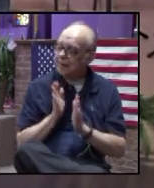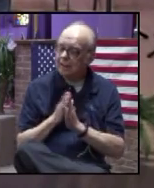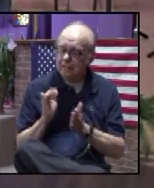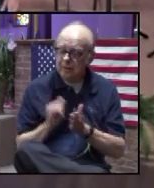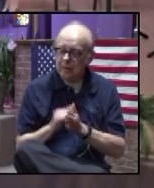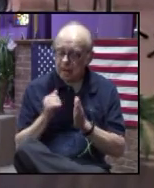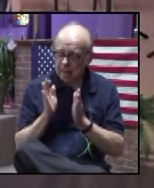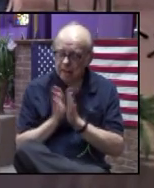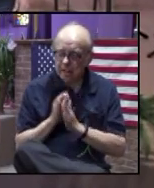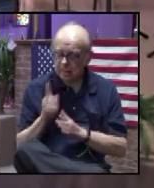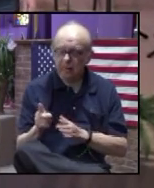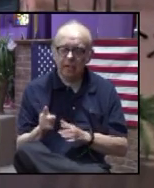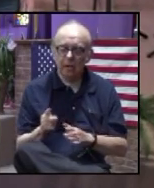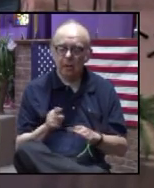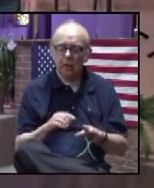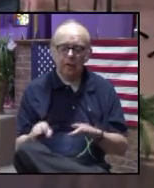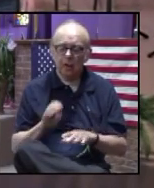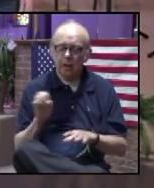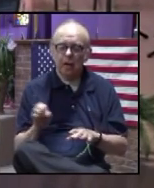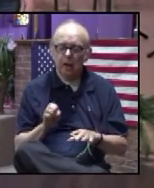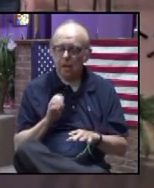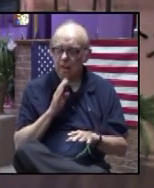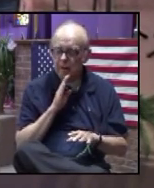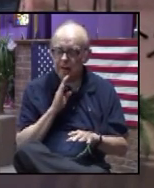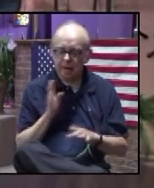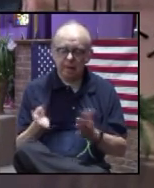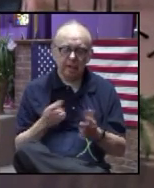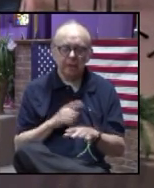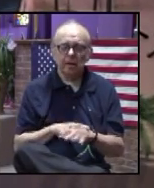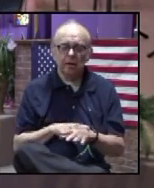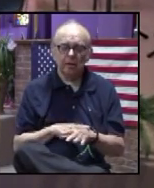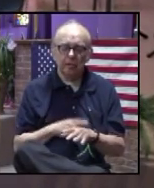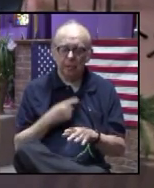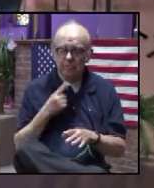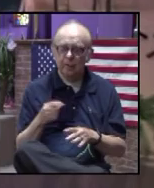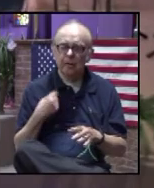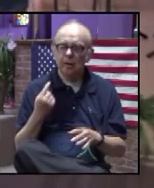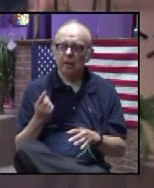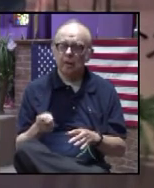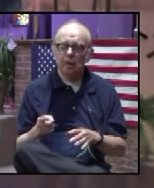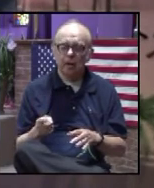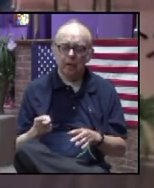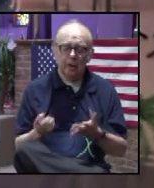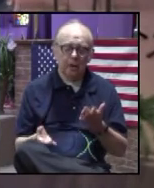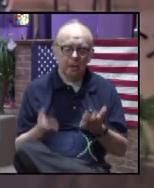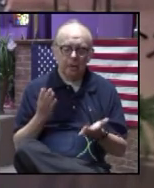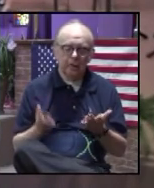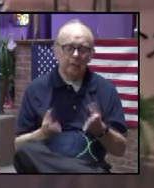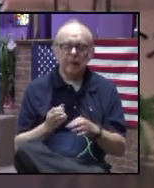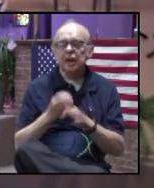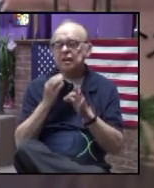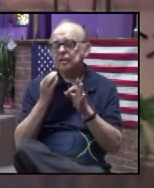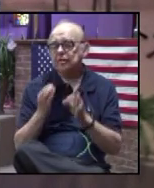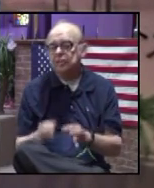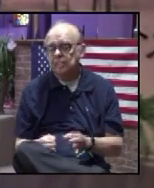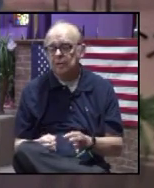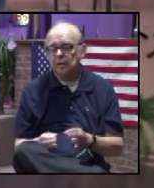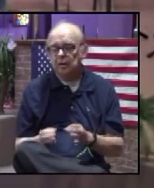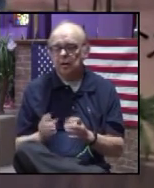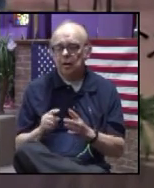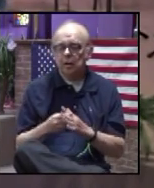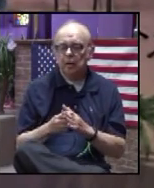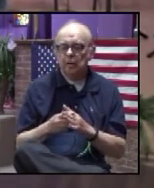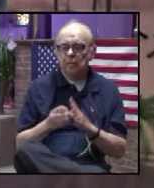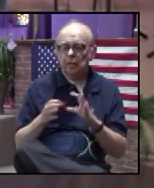I'm asking, did they ever talk to you at any point in time telling you that they made a decision to begin